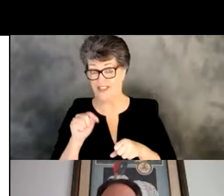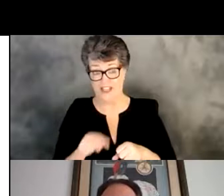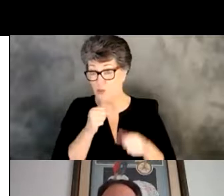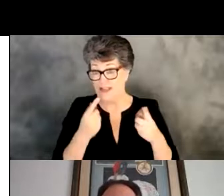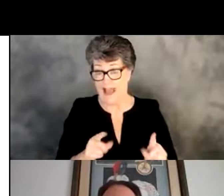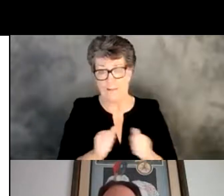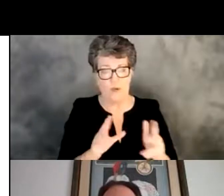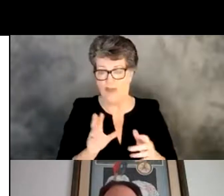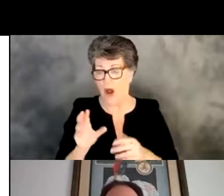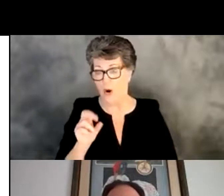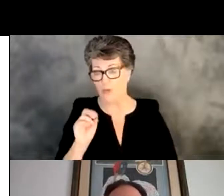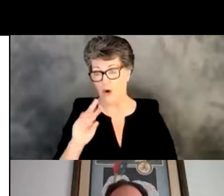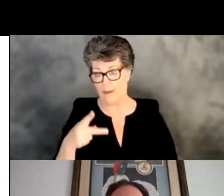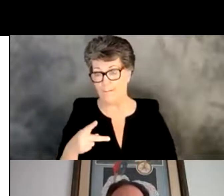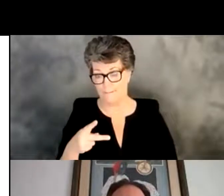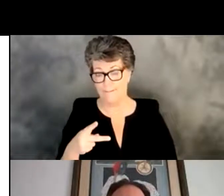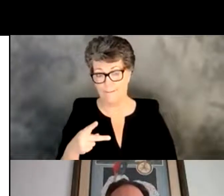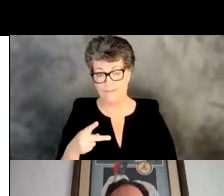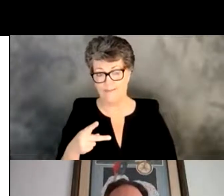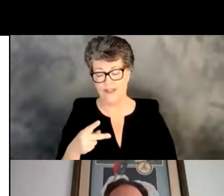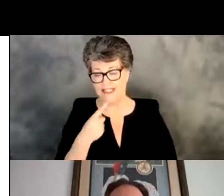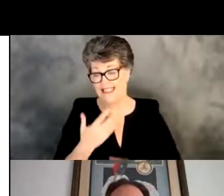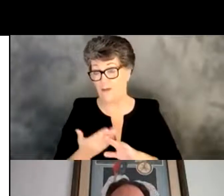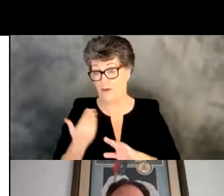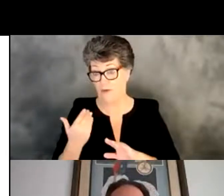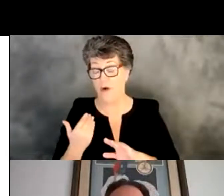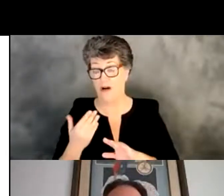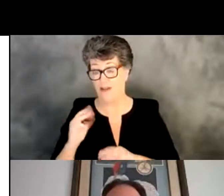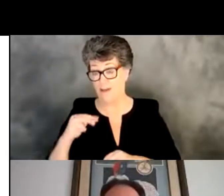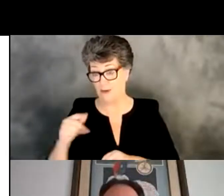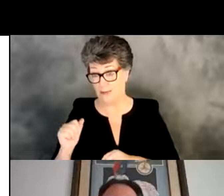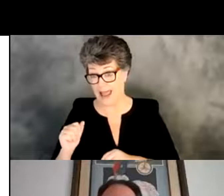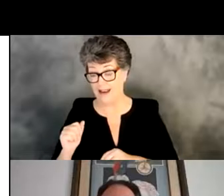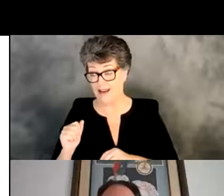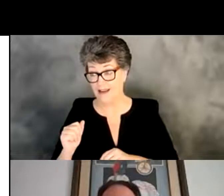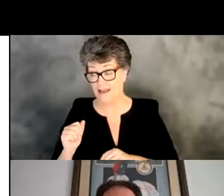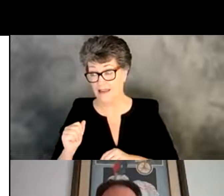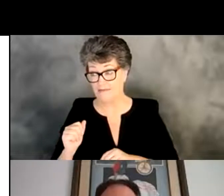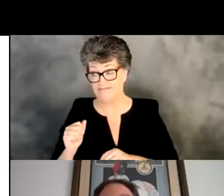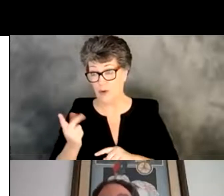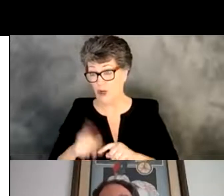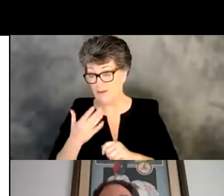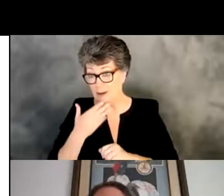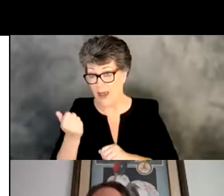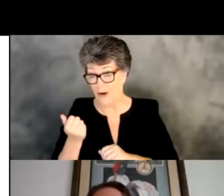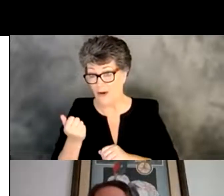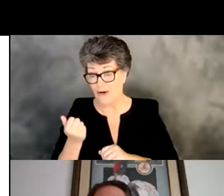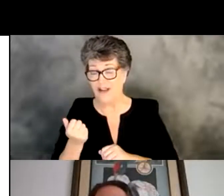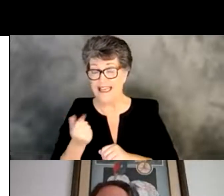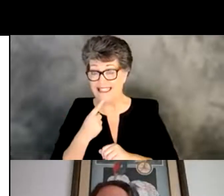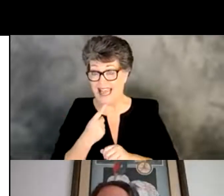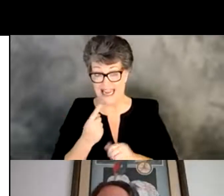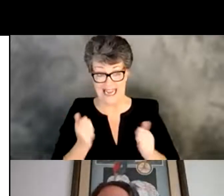roadmap. And so again, as I said before, the timing of the master plan for aging couldn't have been better. Also, needless to say, the proof is in the